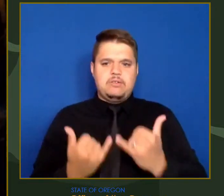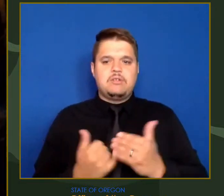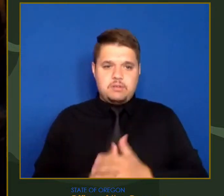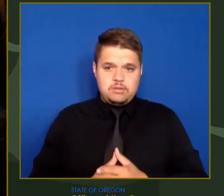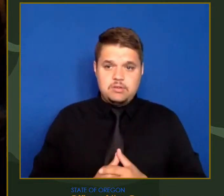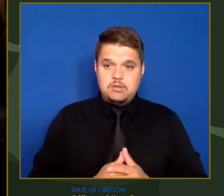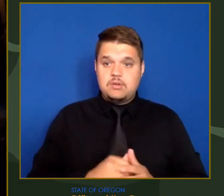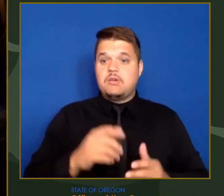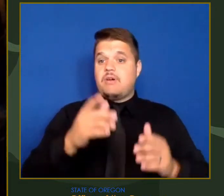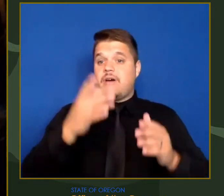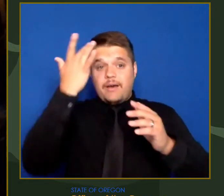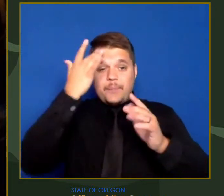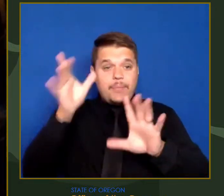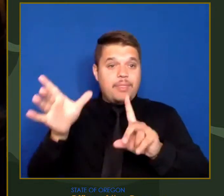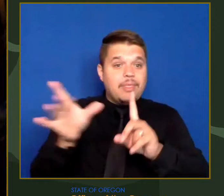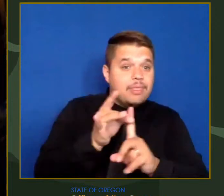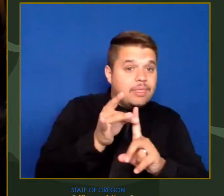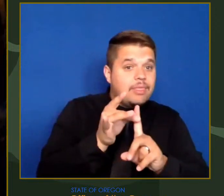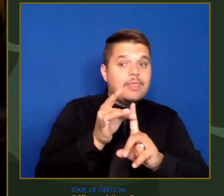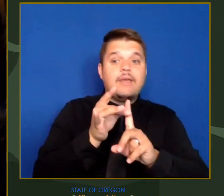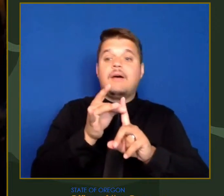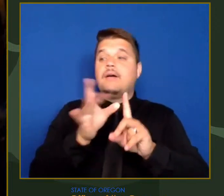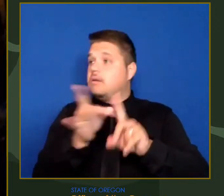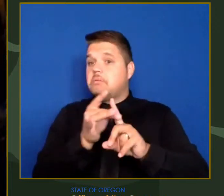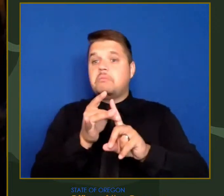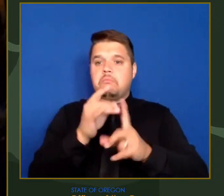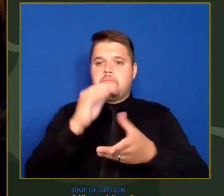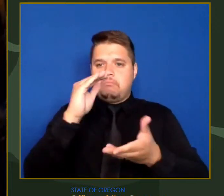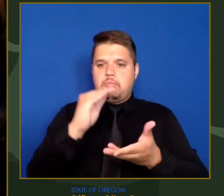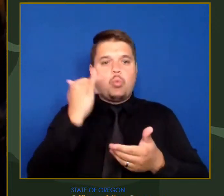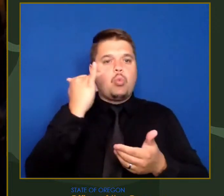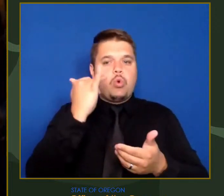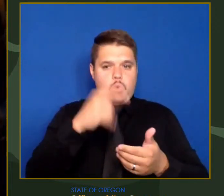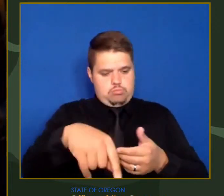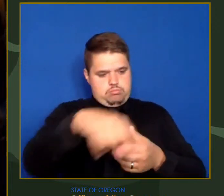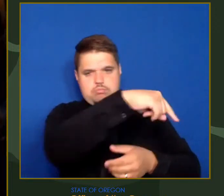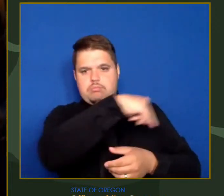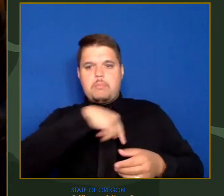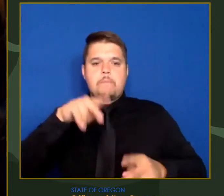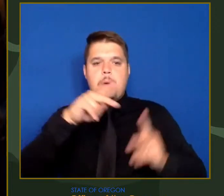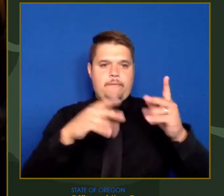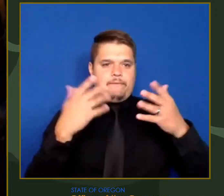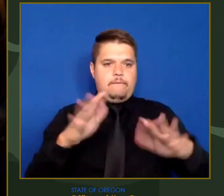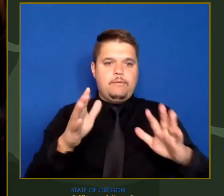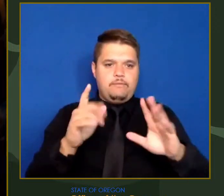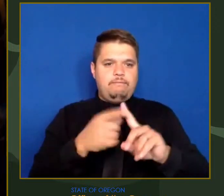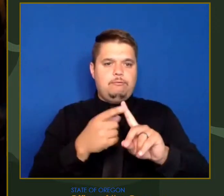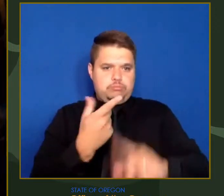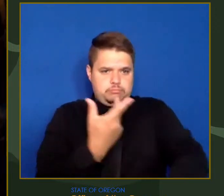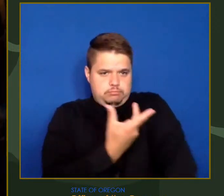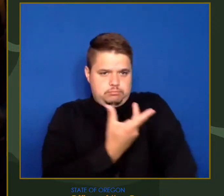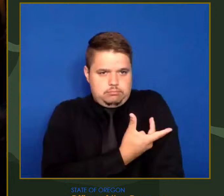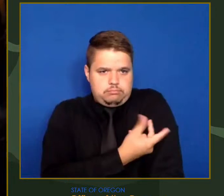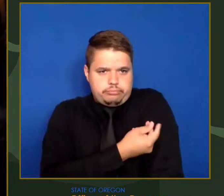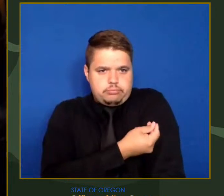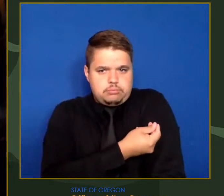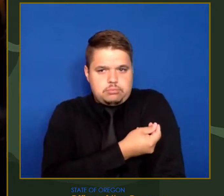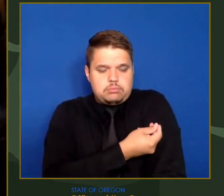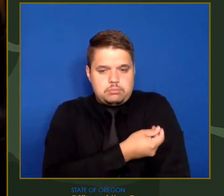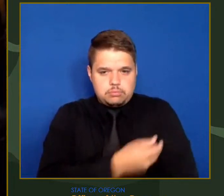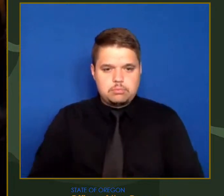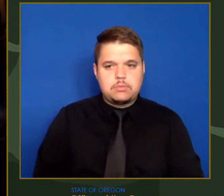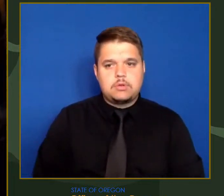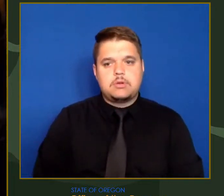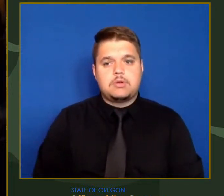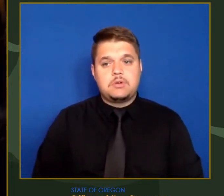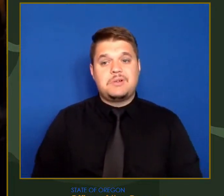Serious COVID-19 illness is also on the downswing. On May 1st, there were 71 COVID-19 patients in intensive care